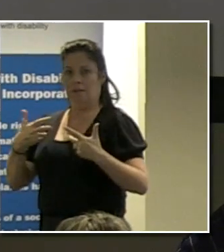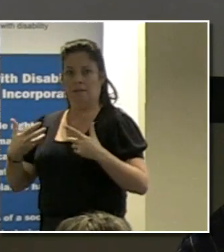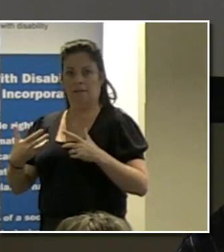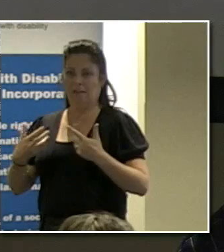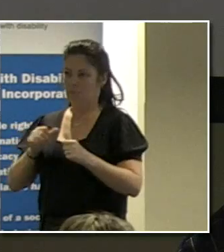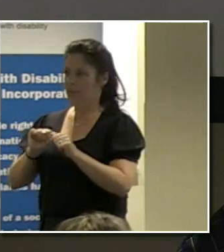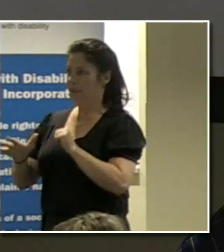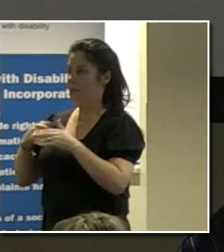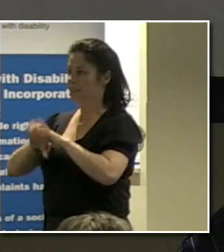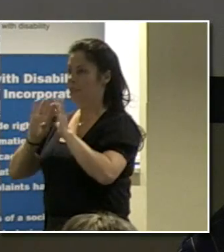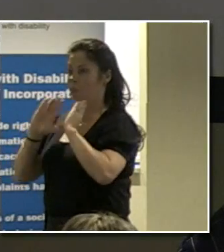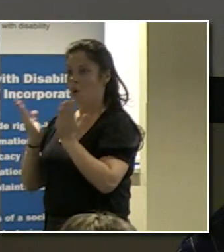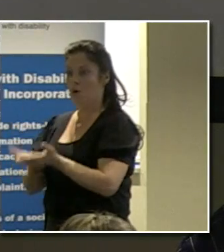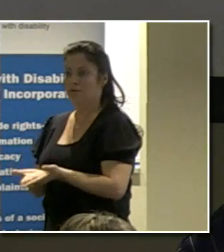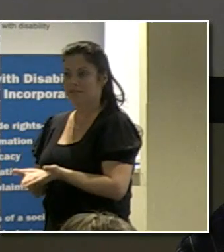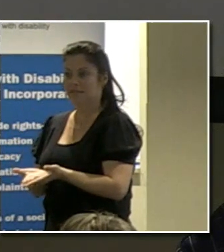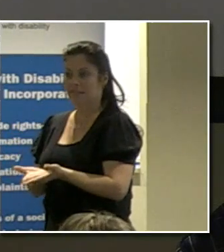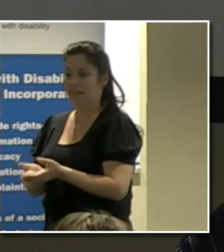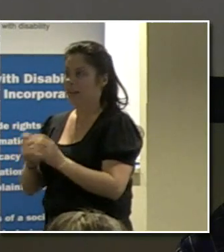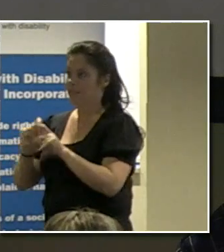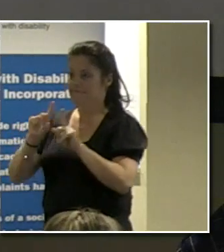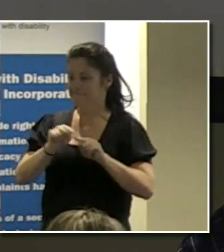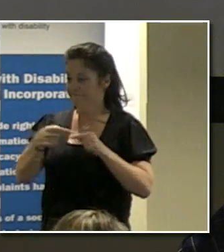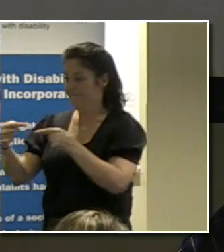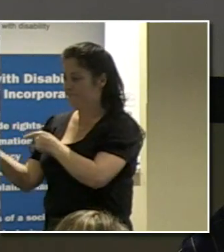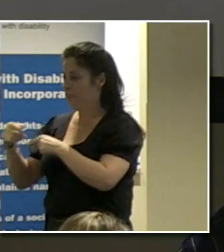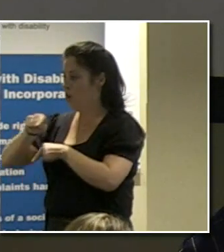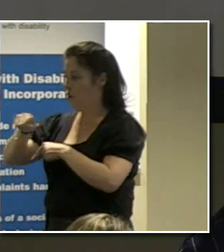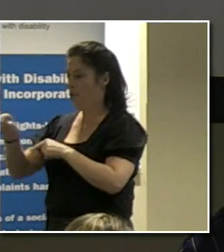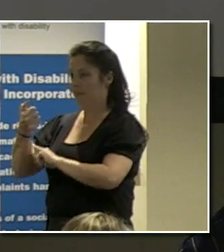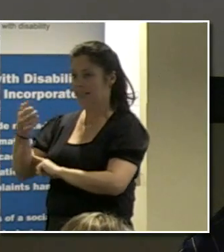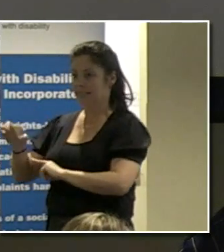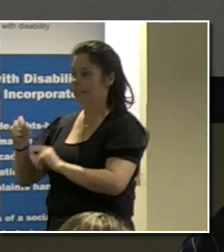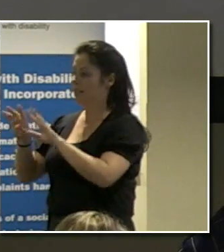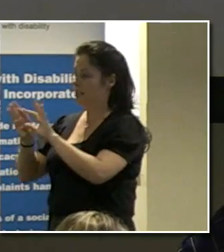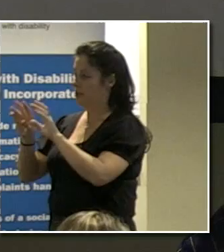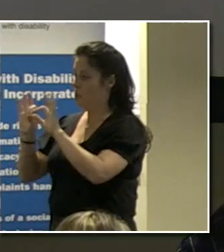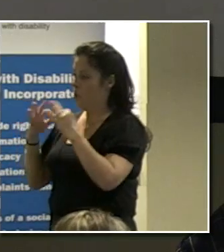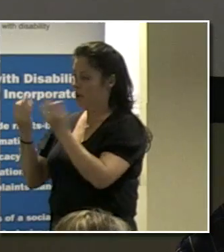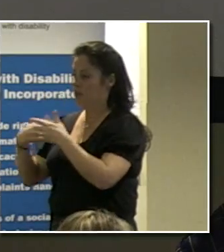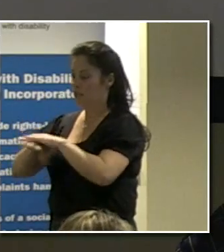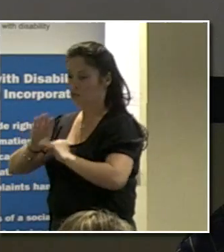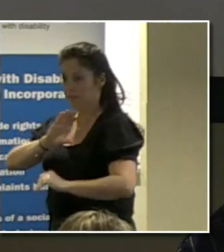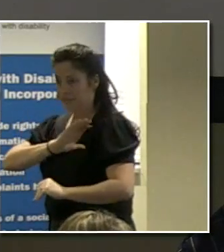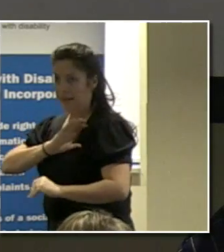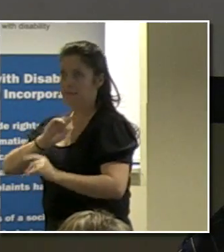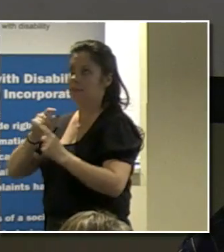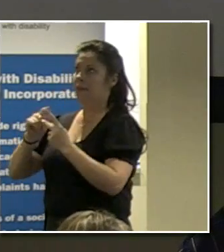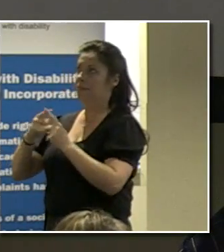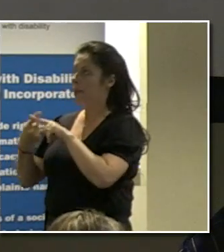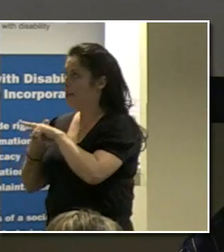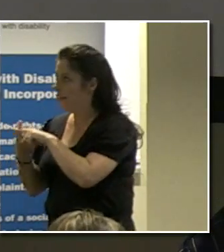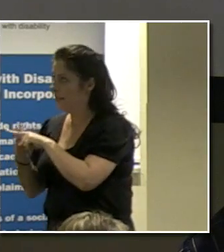in the world, up against 60 organisations from Canada, the United Kingdom, the United